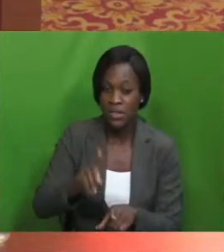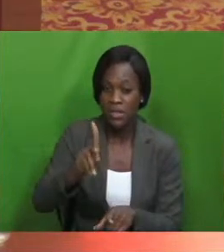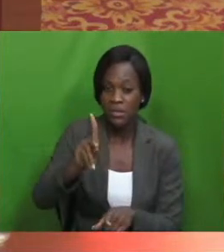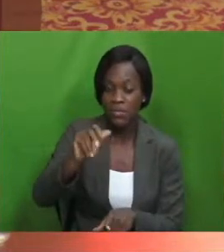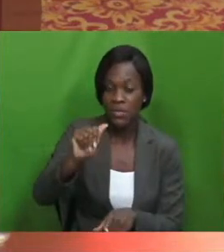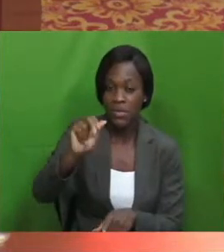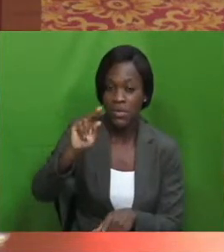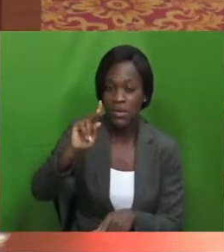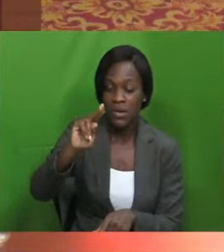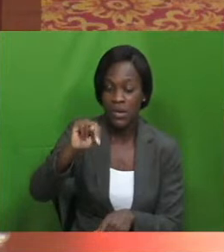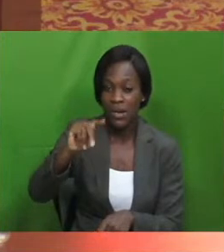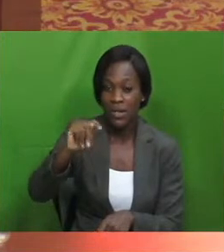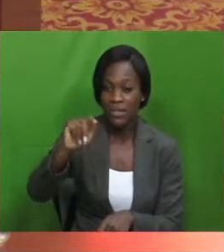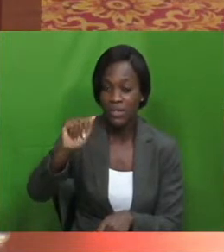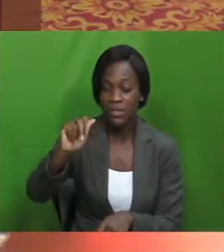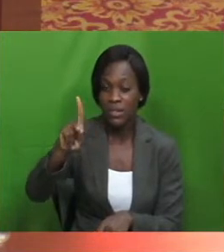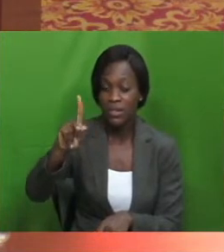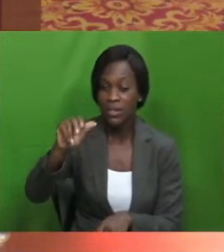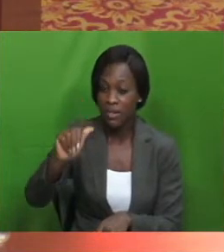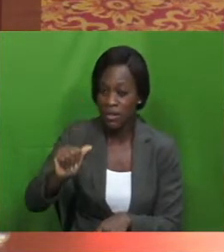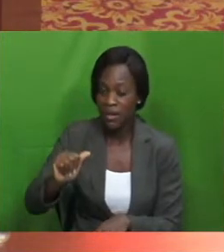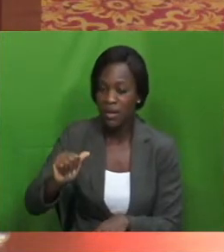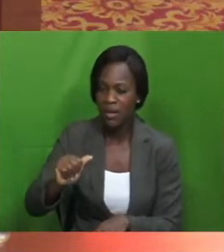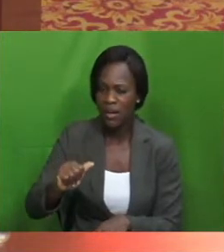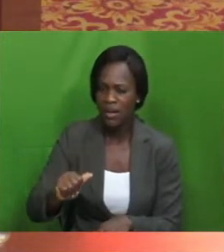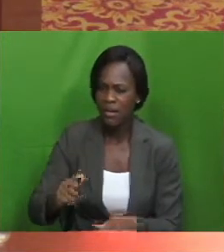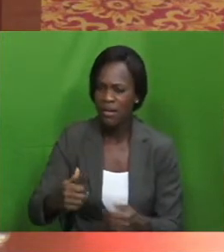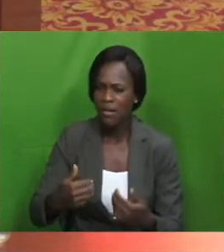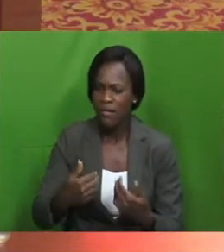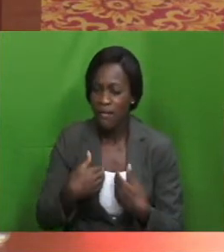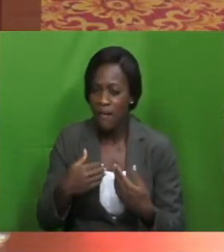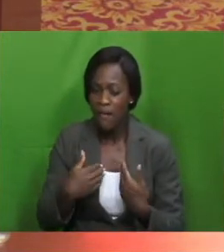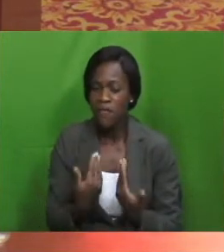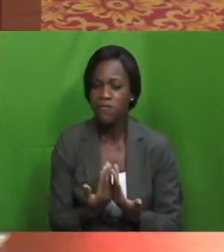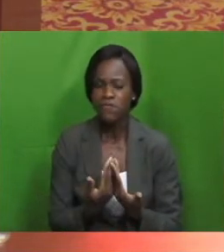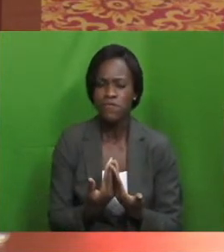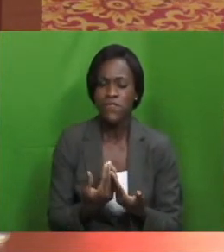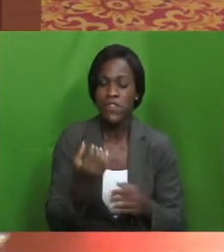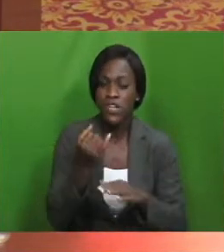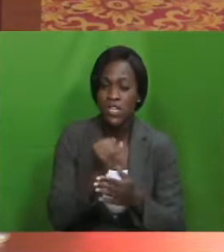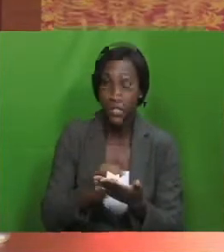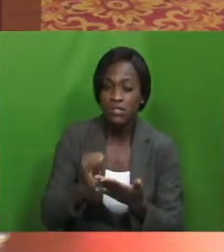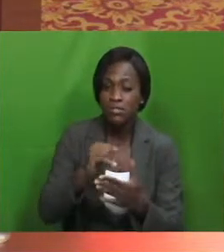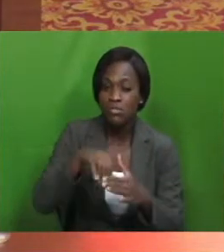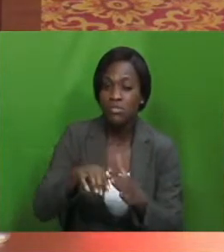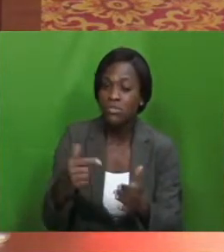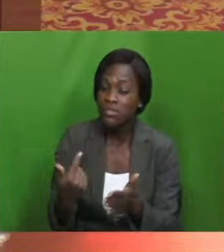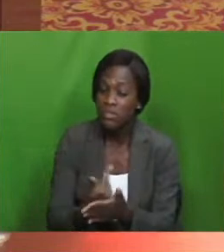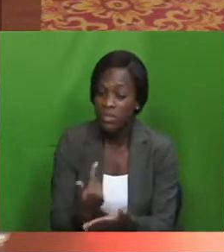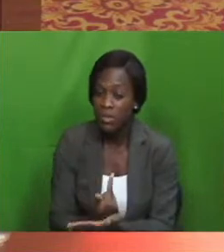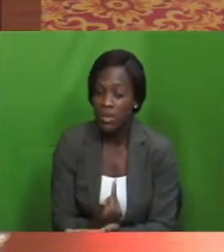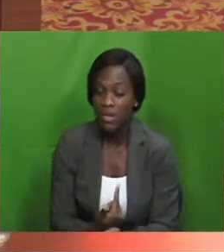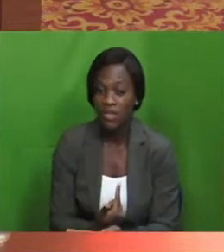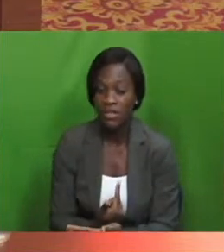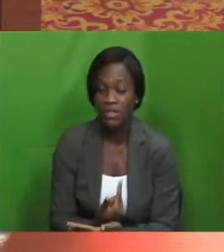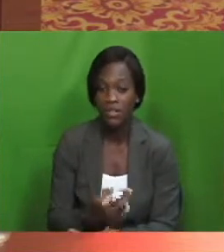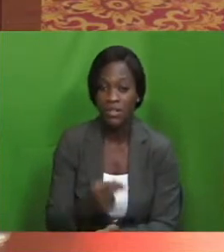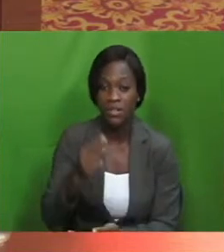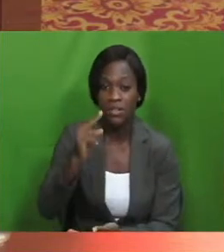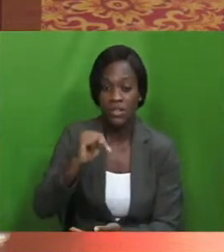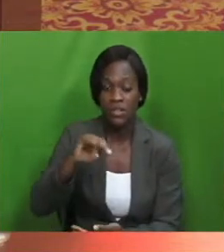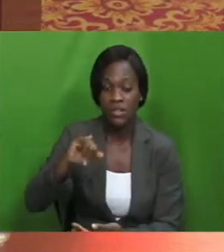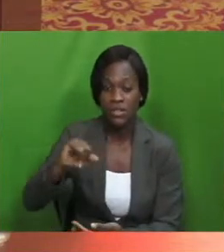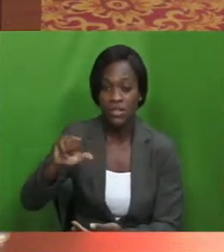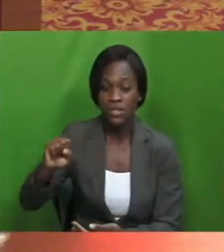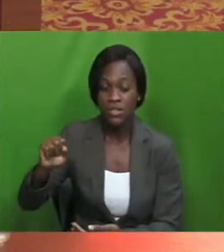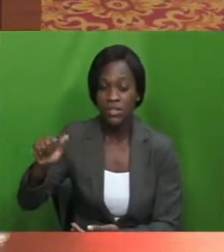Ghana, there are 3 auto assembly industries in the country. Nissan and Kia